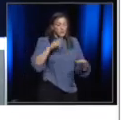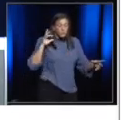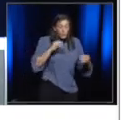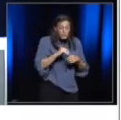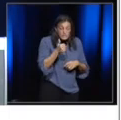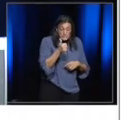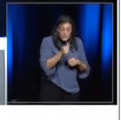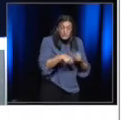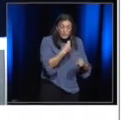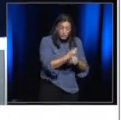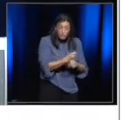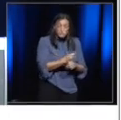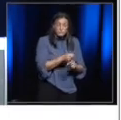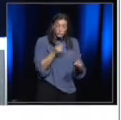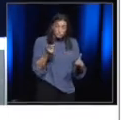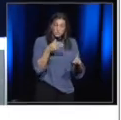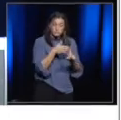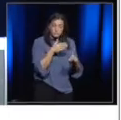years.